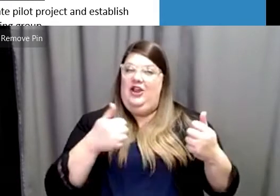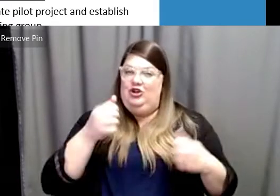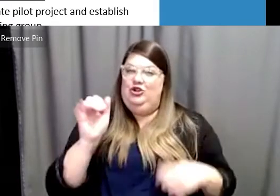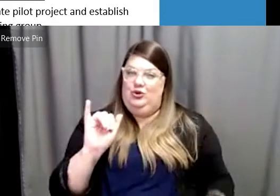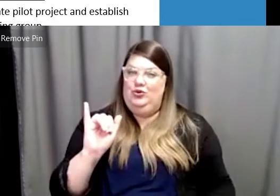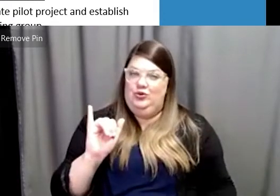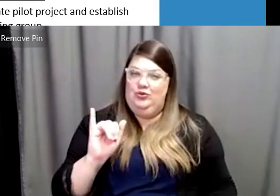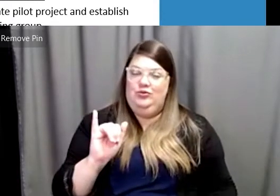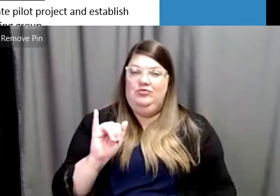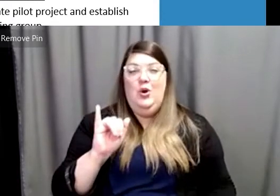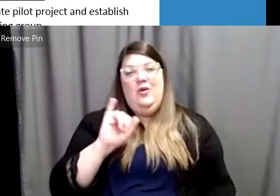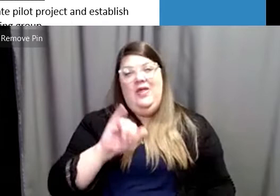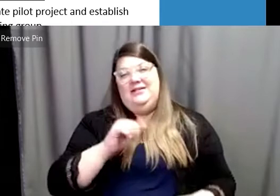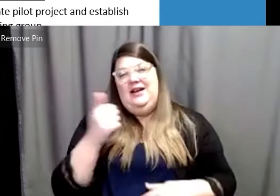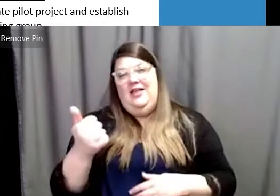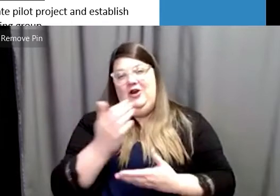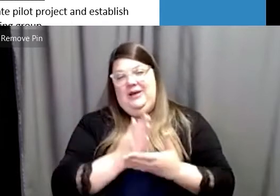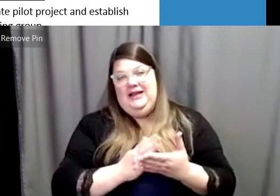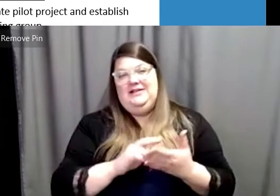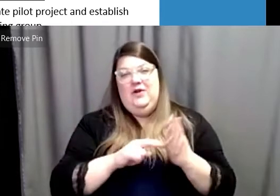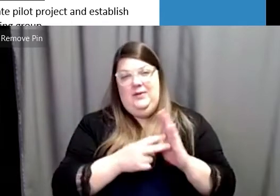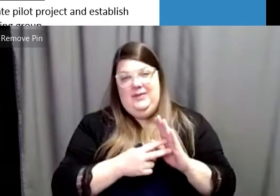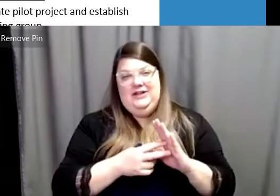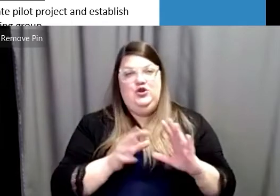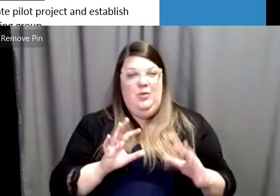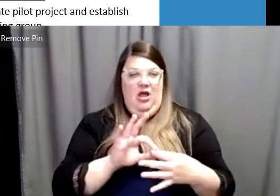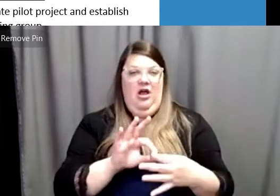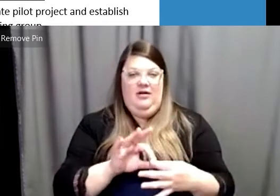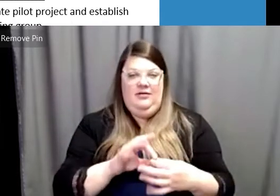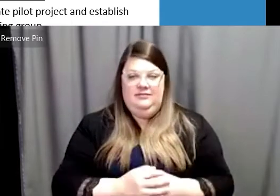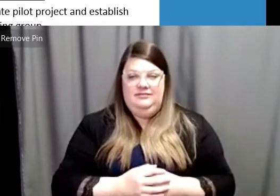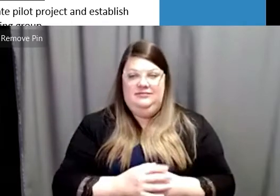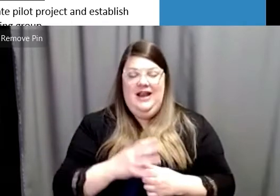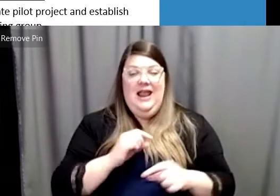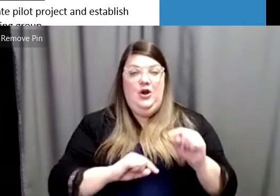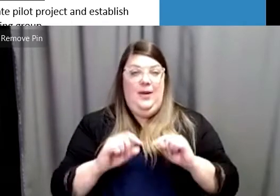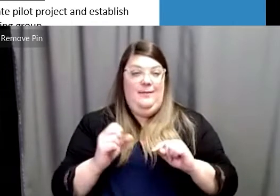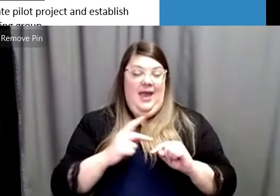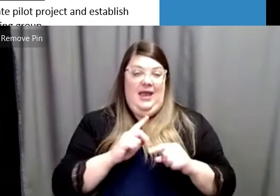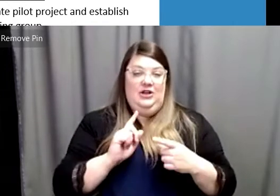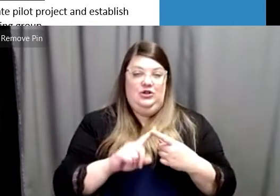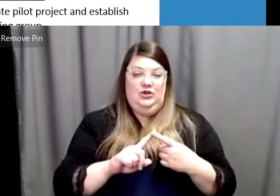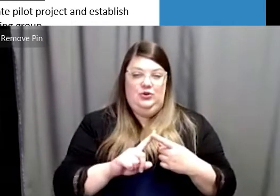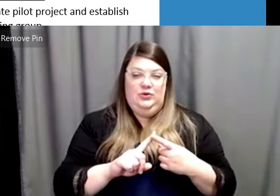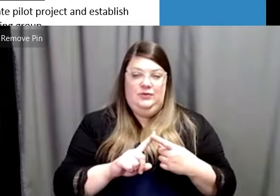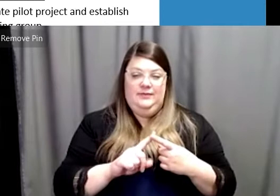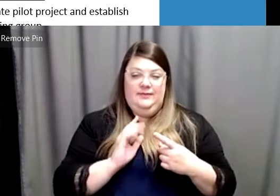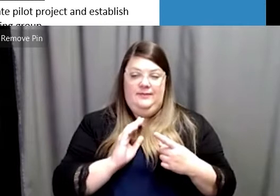is another piece of what it means to belong. And going back to